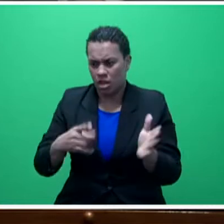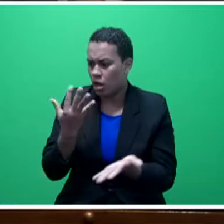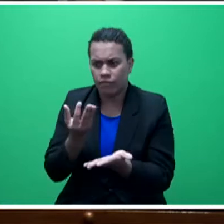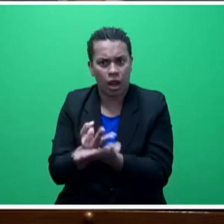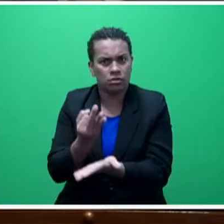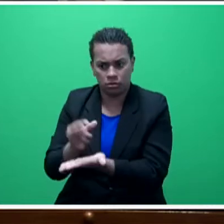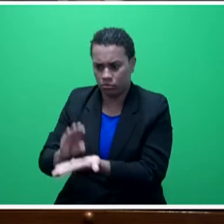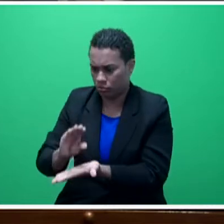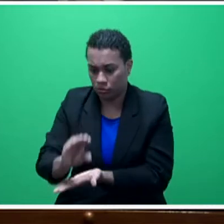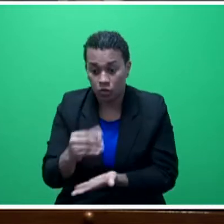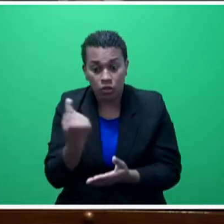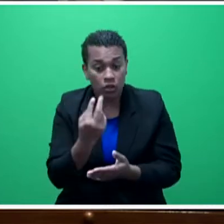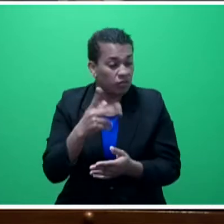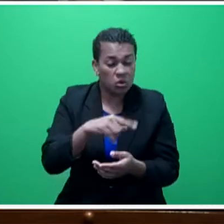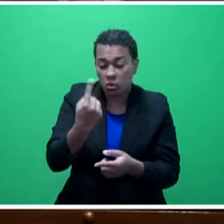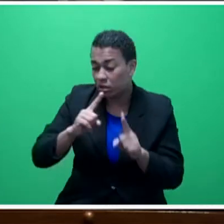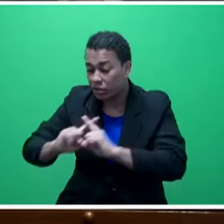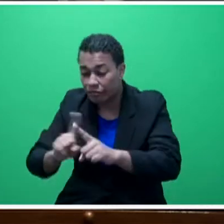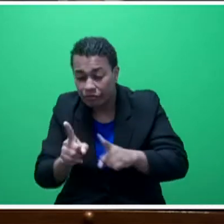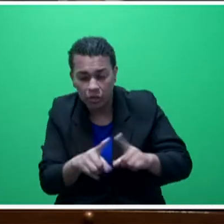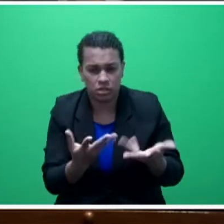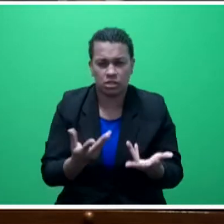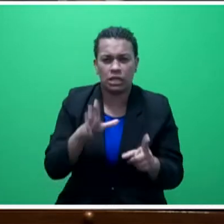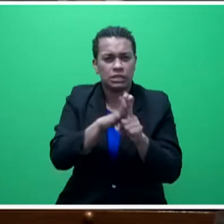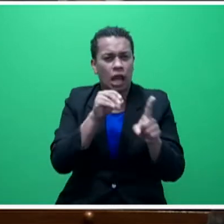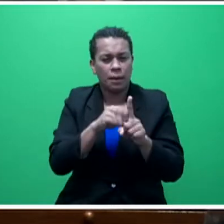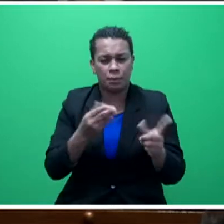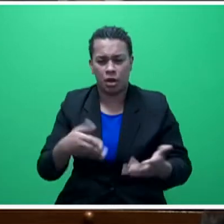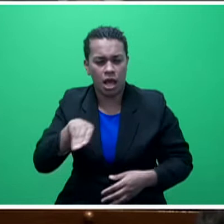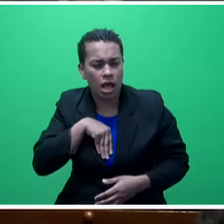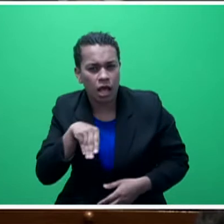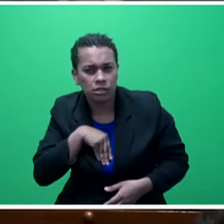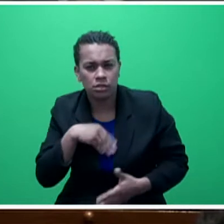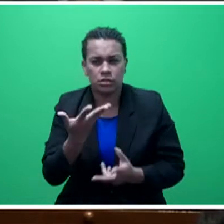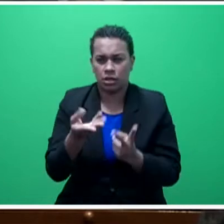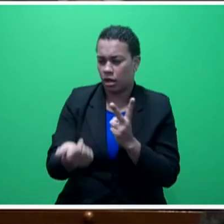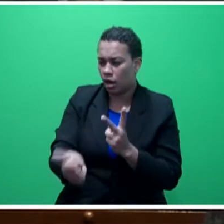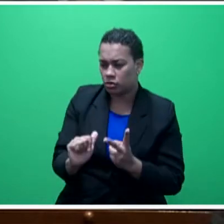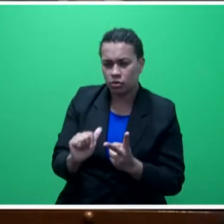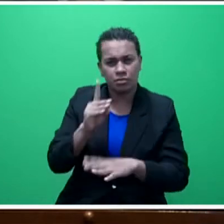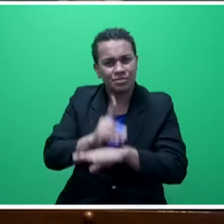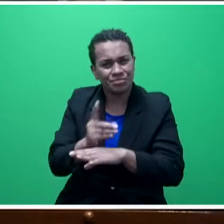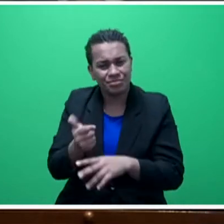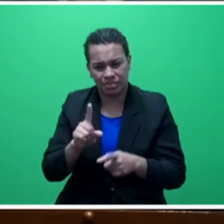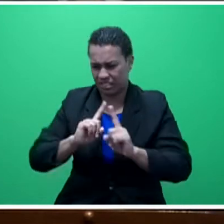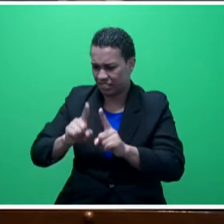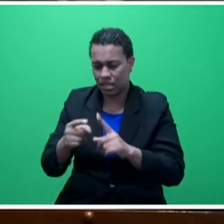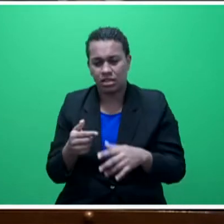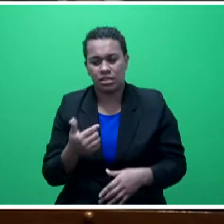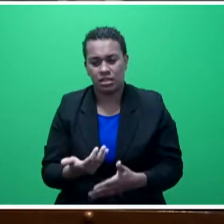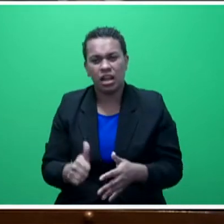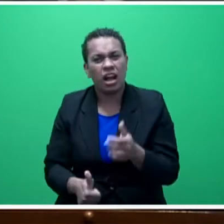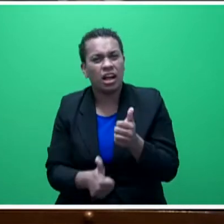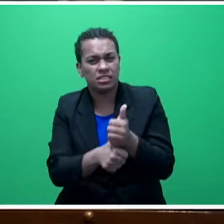social protection programs. Mr. Speaker, sir, in my capacity as Assistant Minister, I have been entrusted